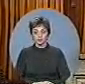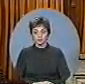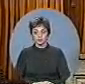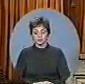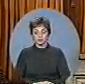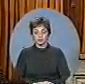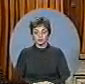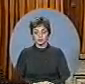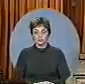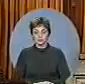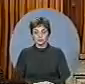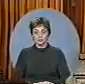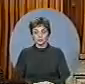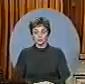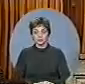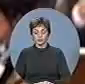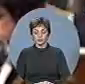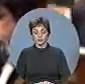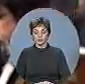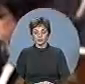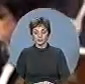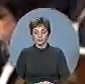The Right Honourable, the Prime Minister.